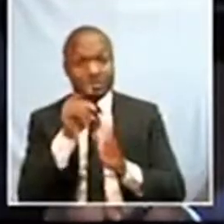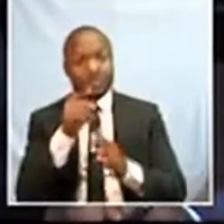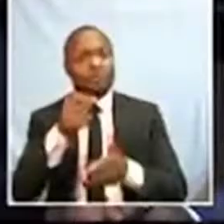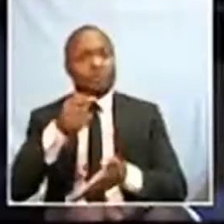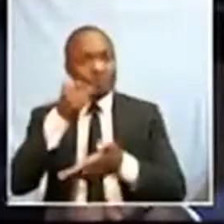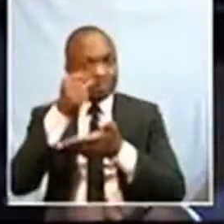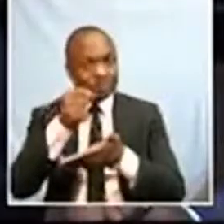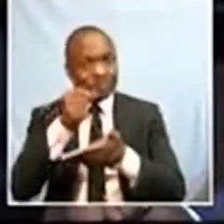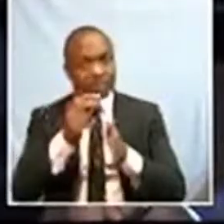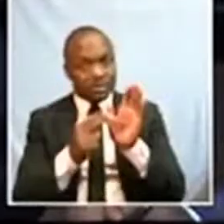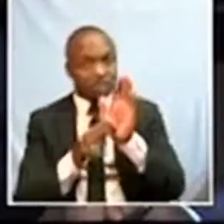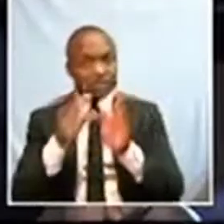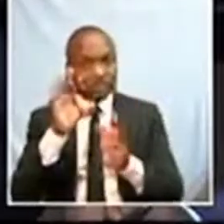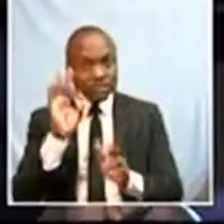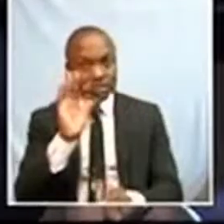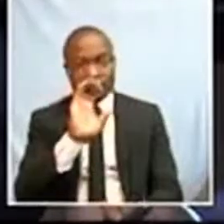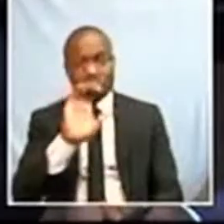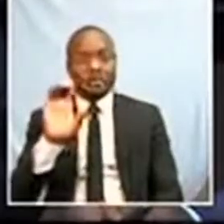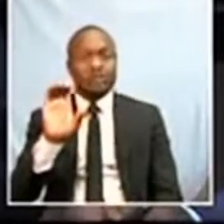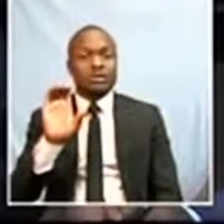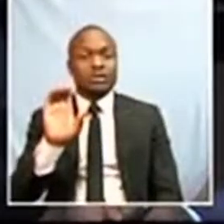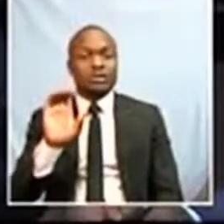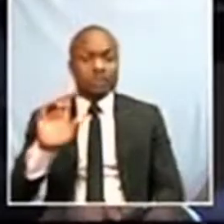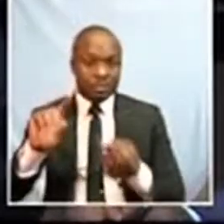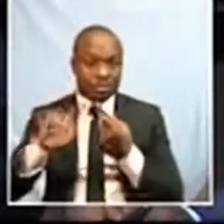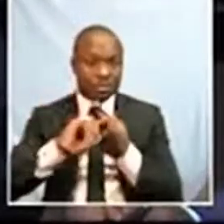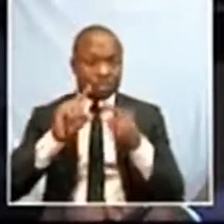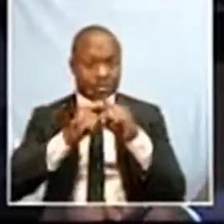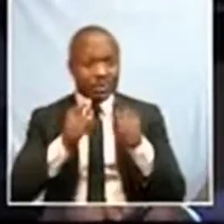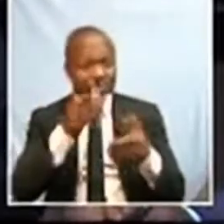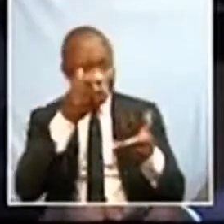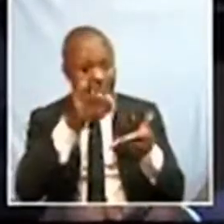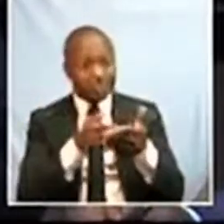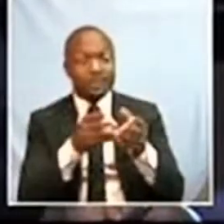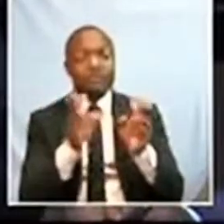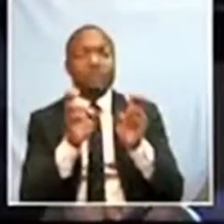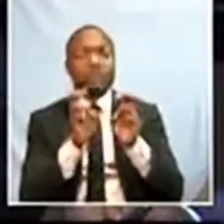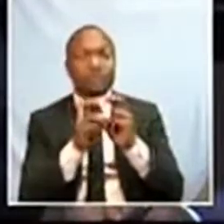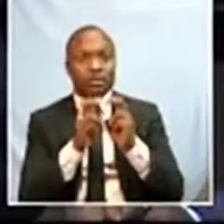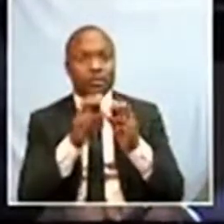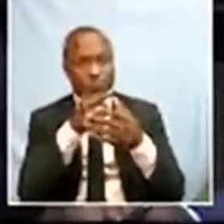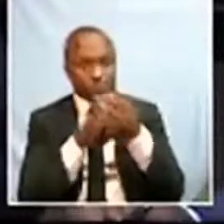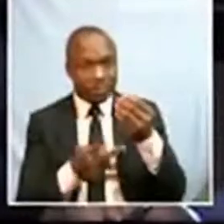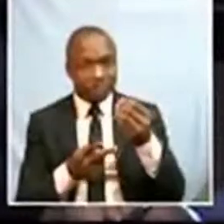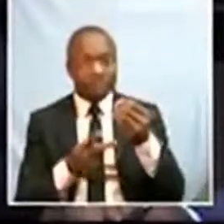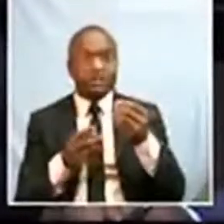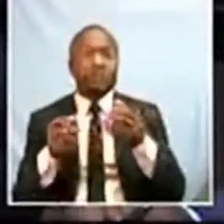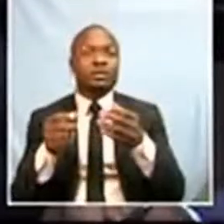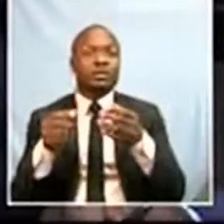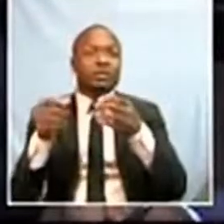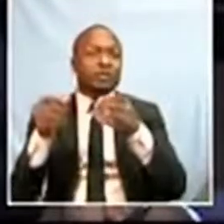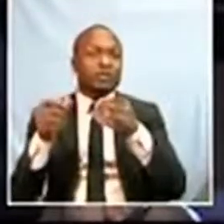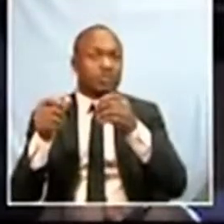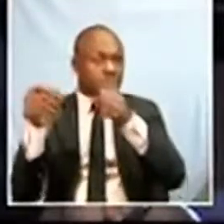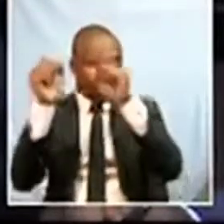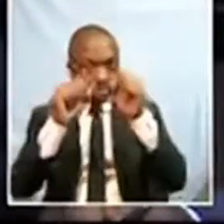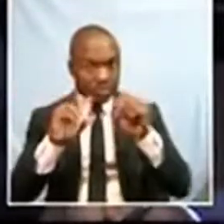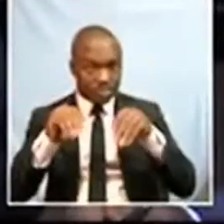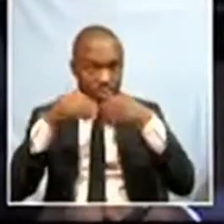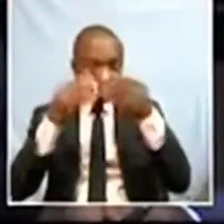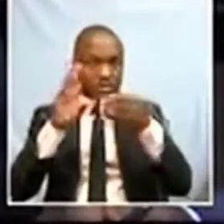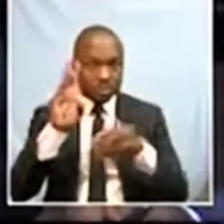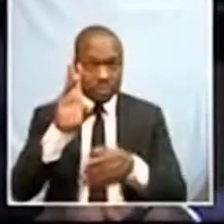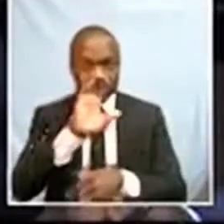that is coming out to 900 plus. But this contract for both structure was awarded at